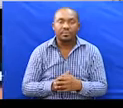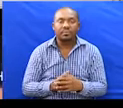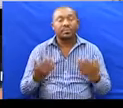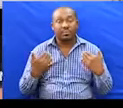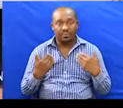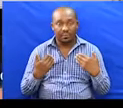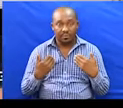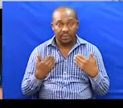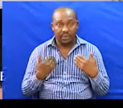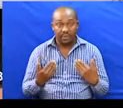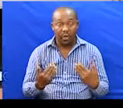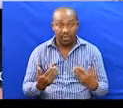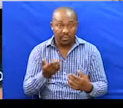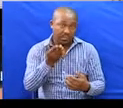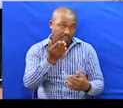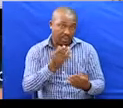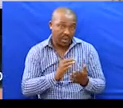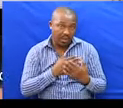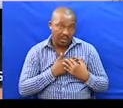So, my dear student,